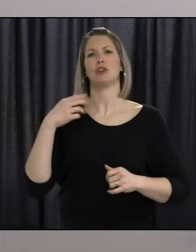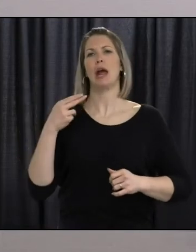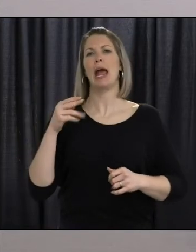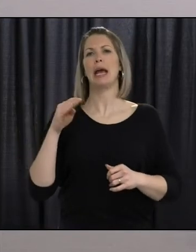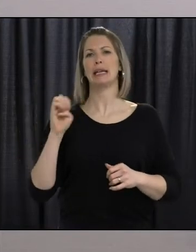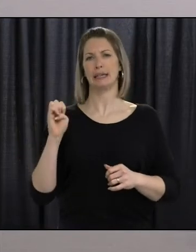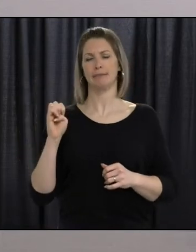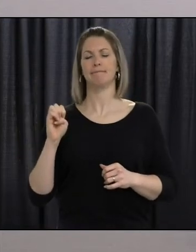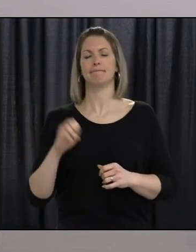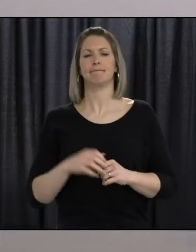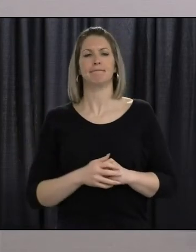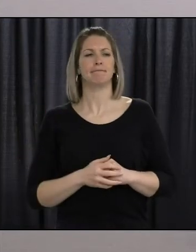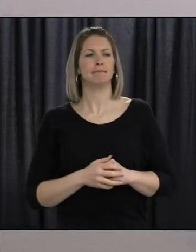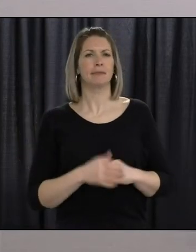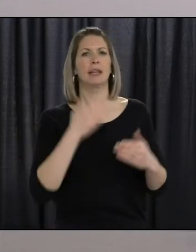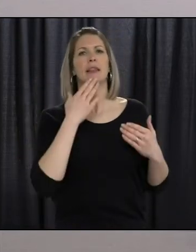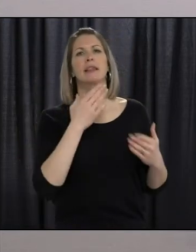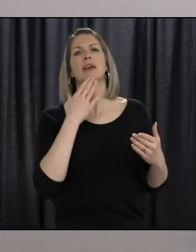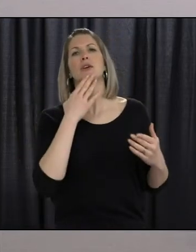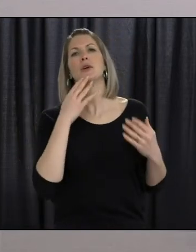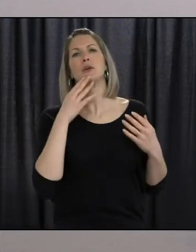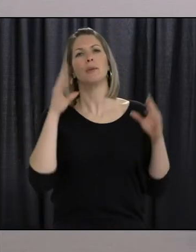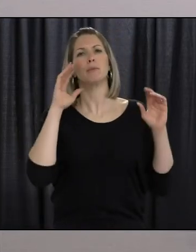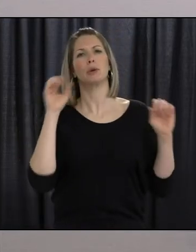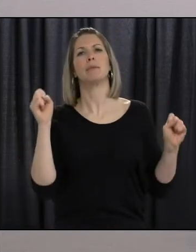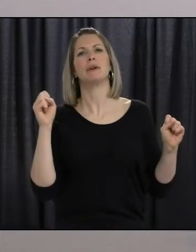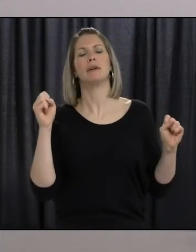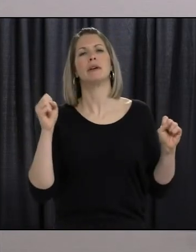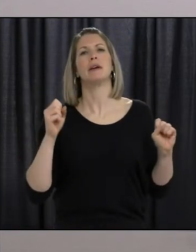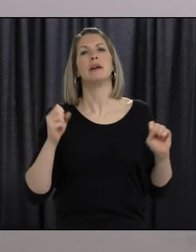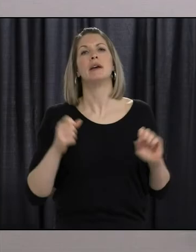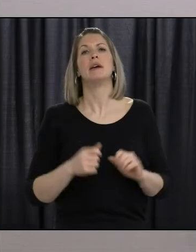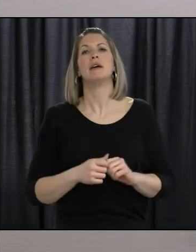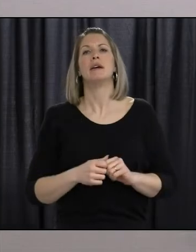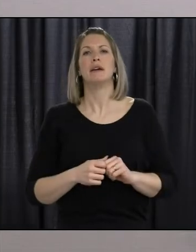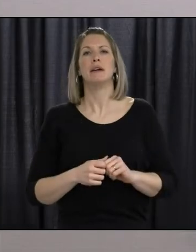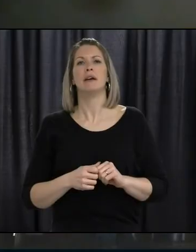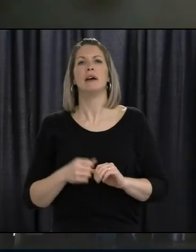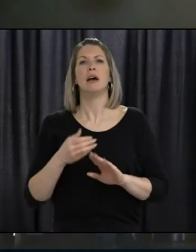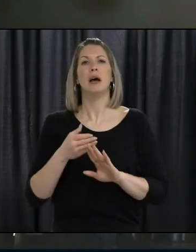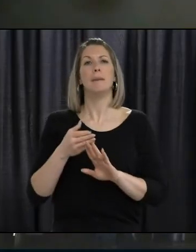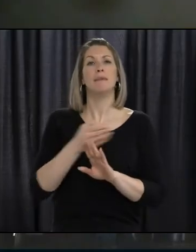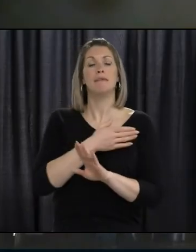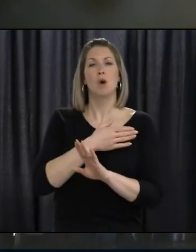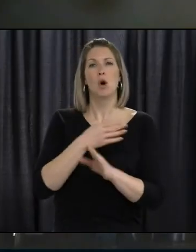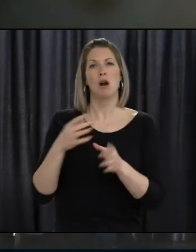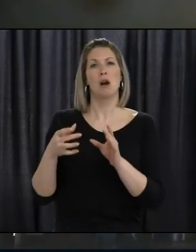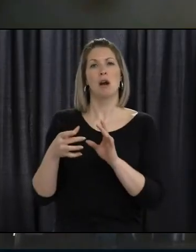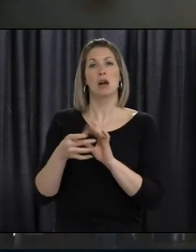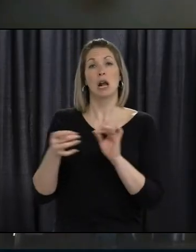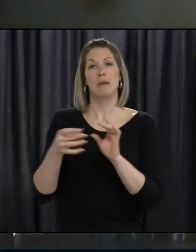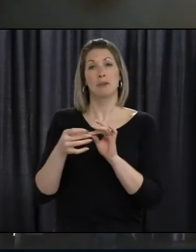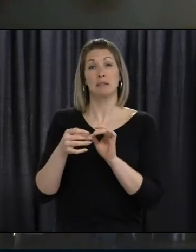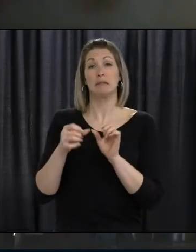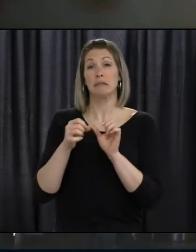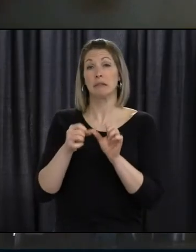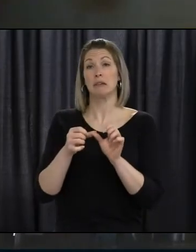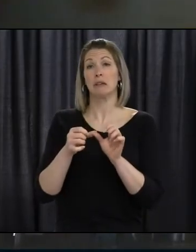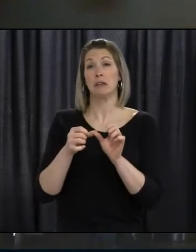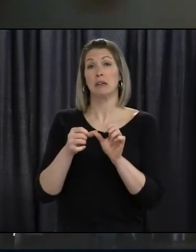Thank you very much, Premier. Before I make my comments, I'd like to draw people's attention to the fact that it is actually